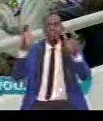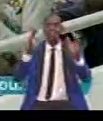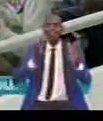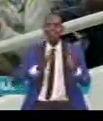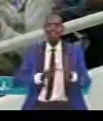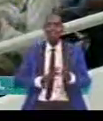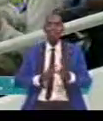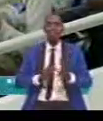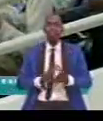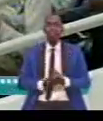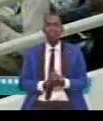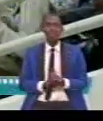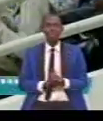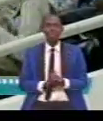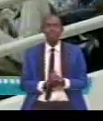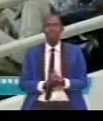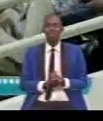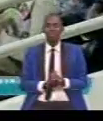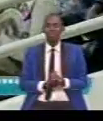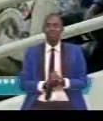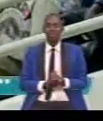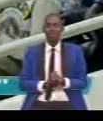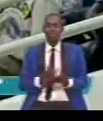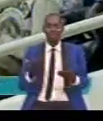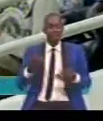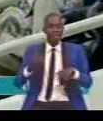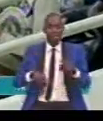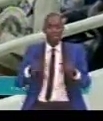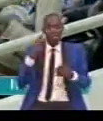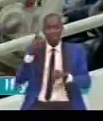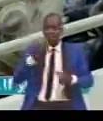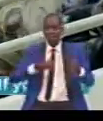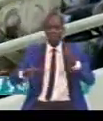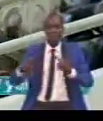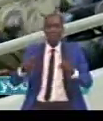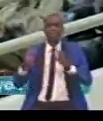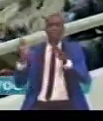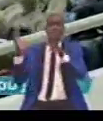Jesus? Jesus. Oh, you didn't shout. I said shout,